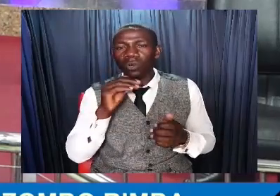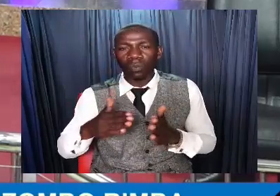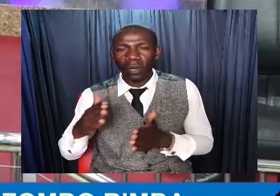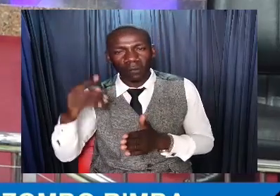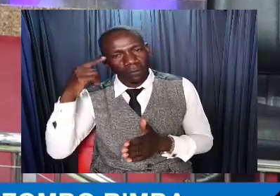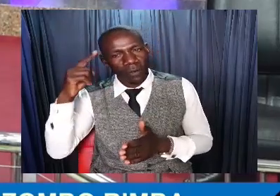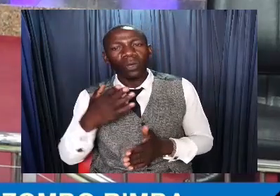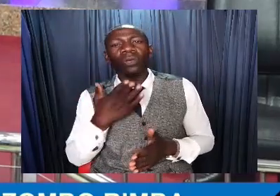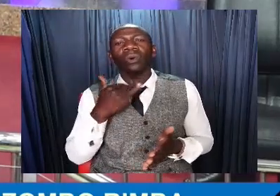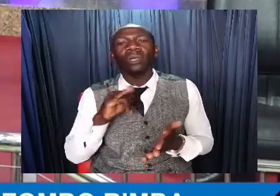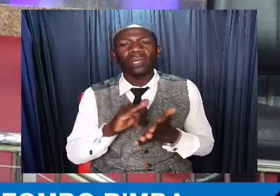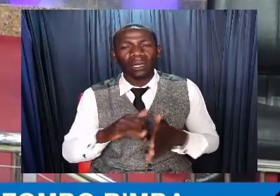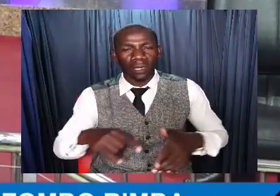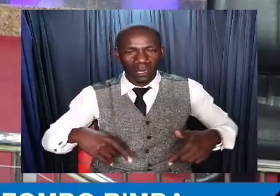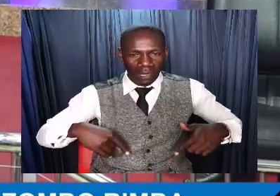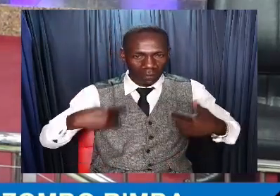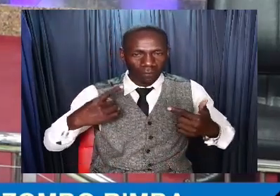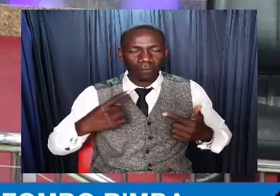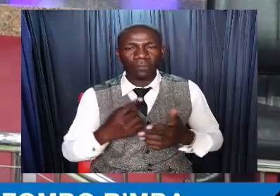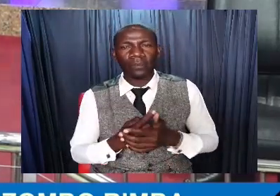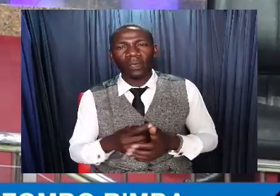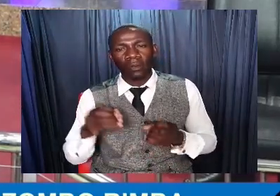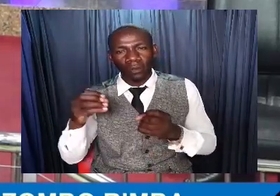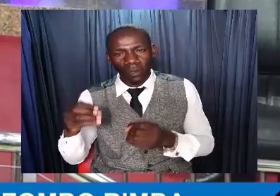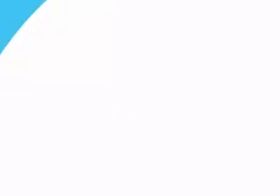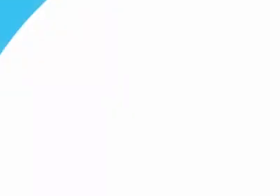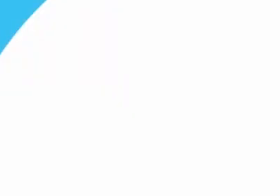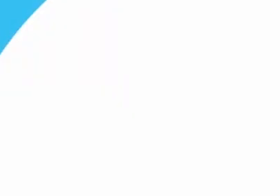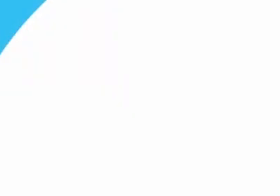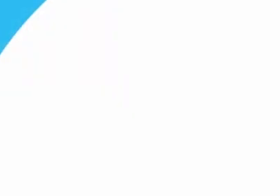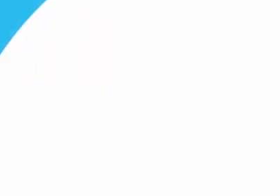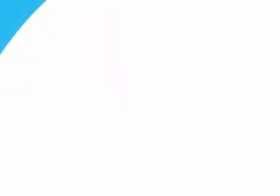has planned. Umetaka wewe maisha. You've wanted that type of life. Utapoteza time yako. You lose and waste your time.